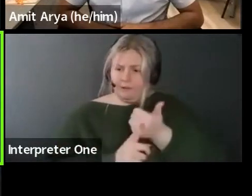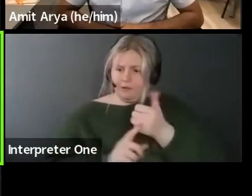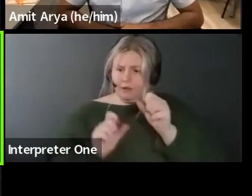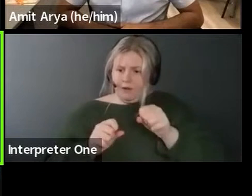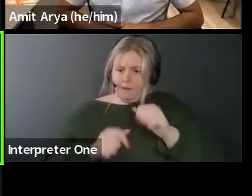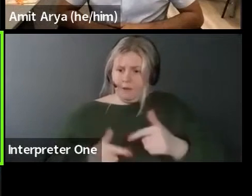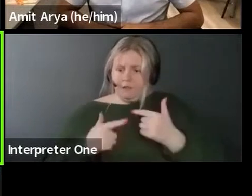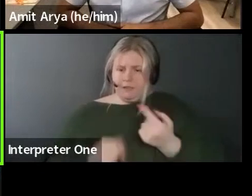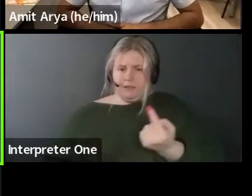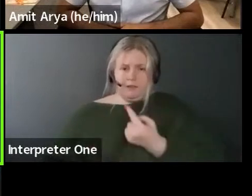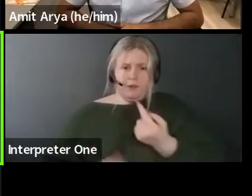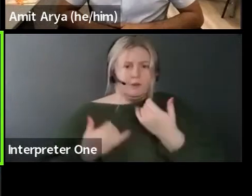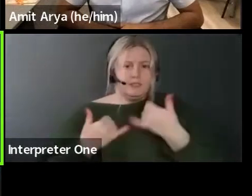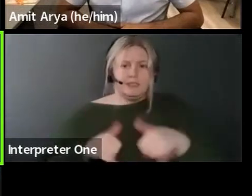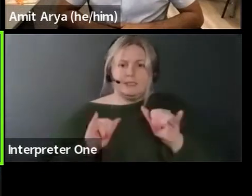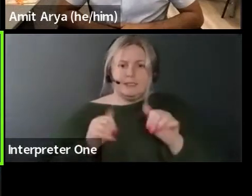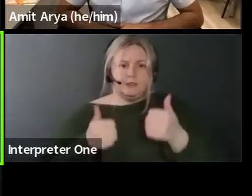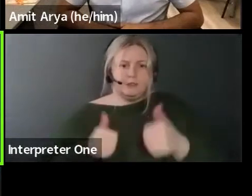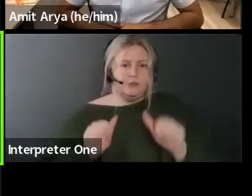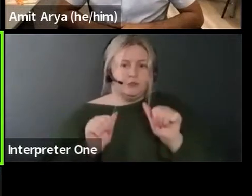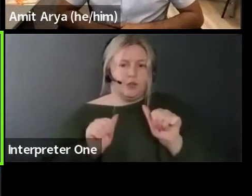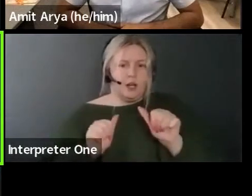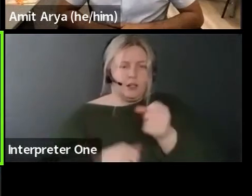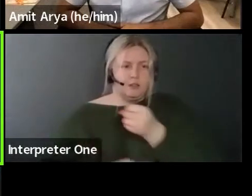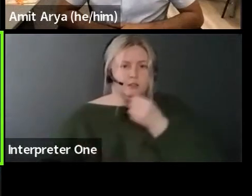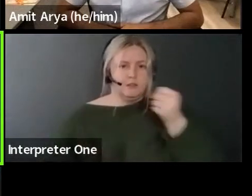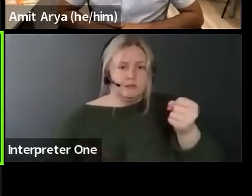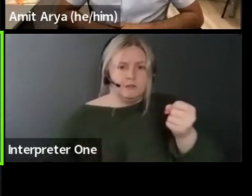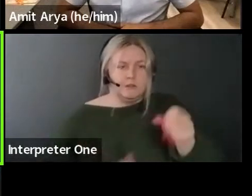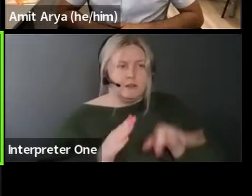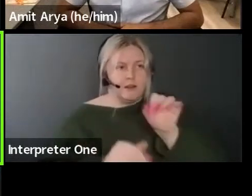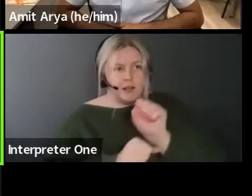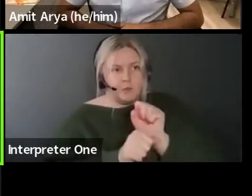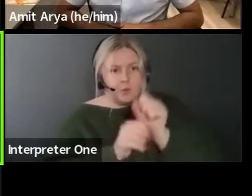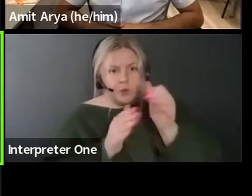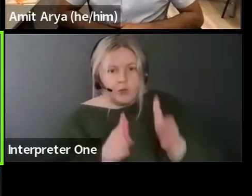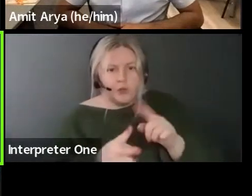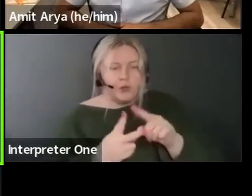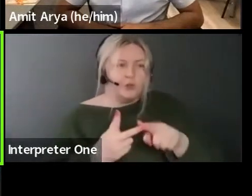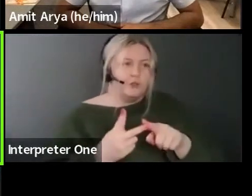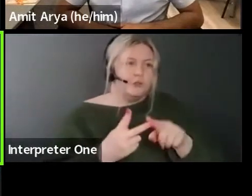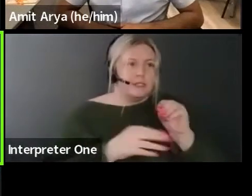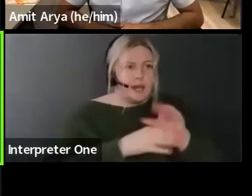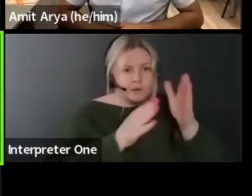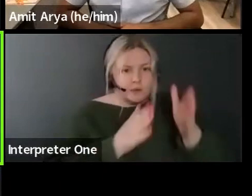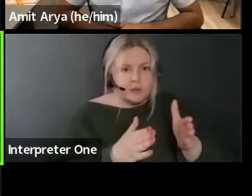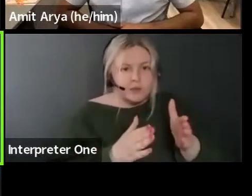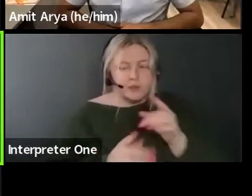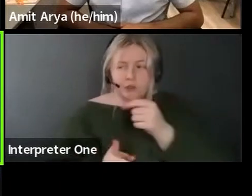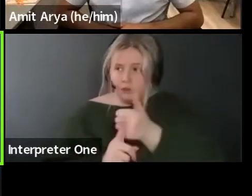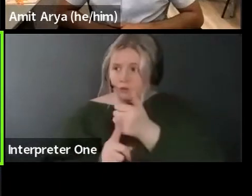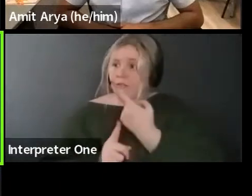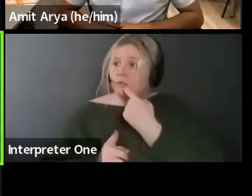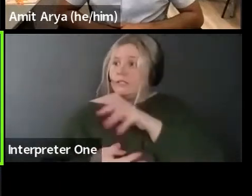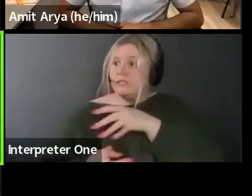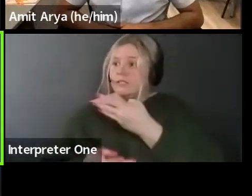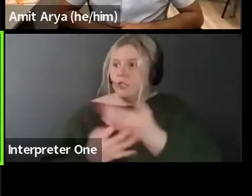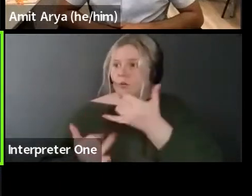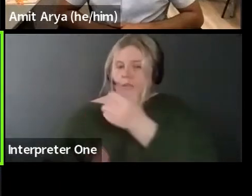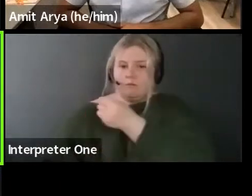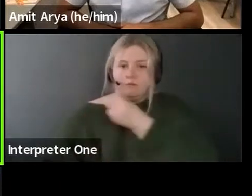yourself, they try through like workers and through like counselors to force folks who are coming out of jail into long-term care